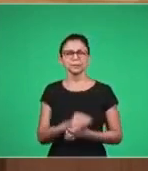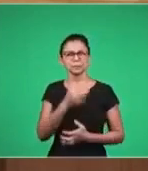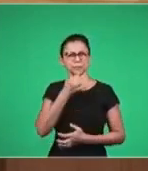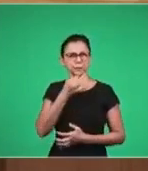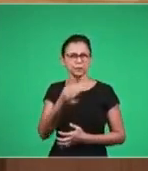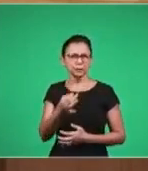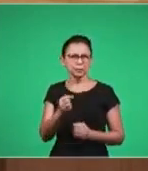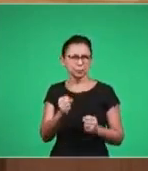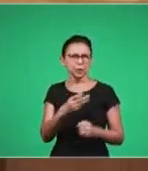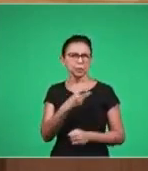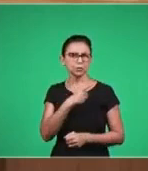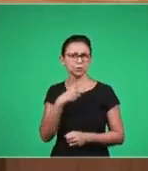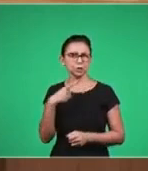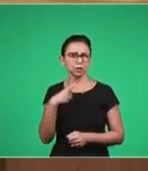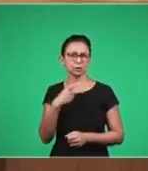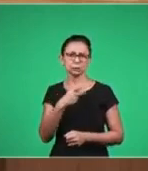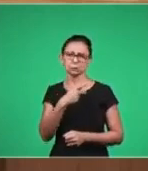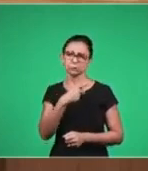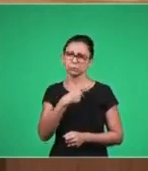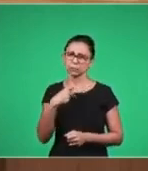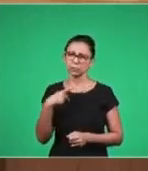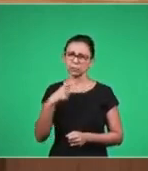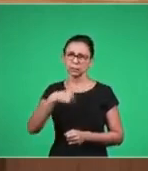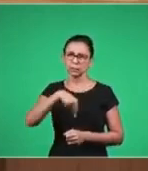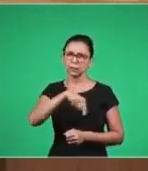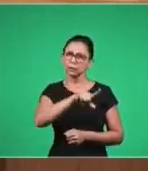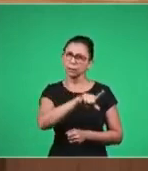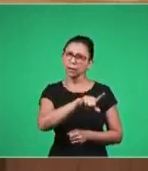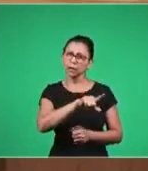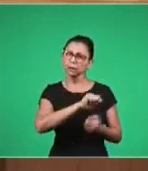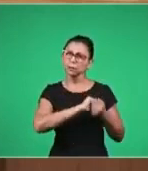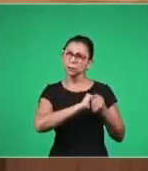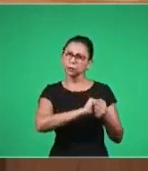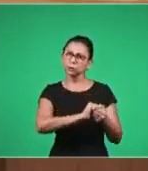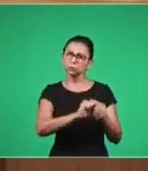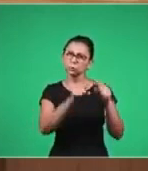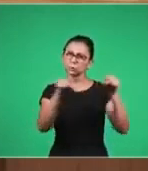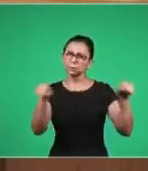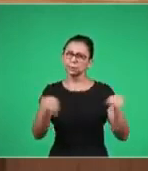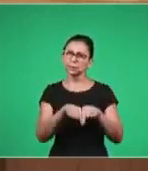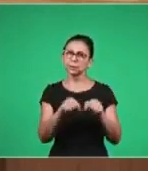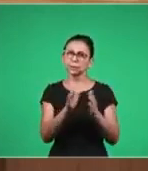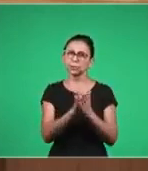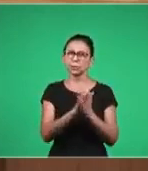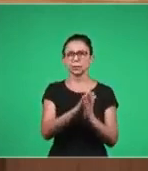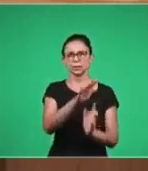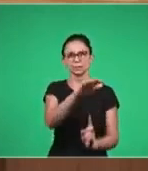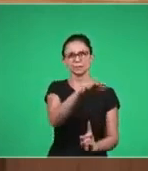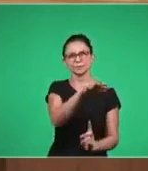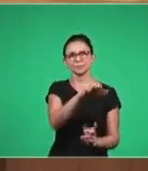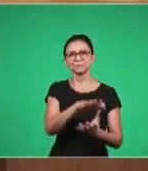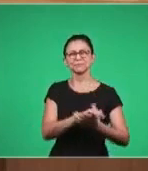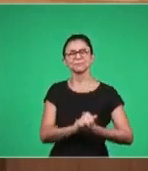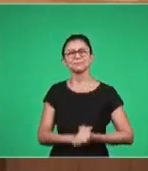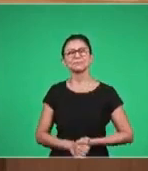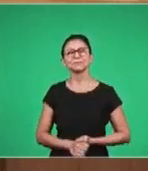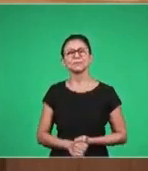suggest also that a deacon, pastor, or brethren could go with them so they could pray.